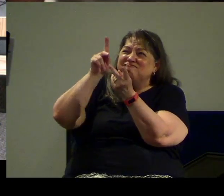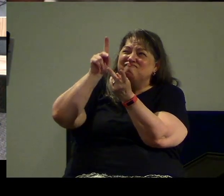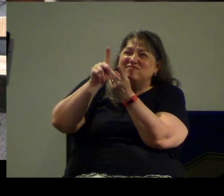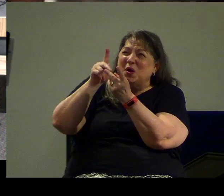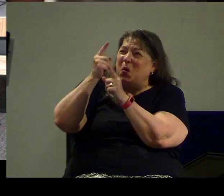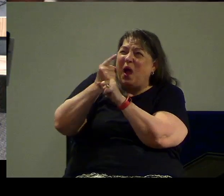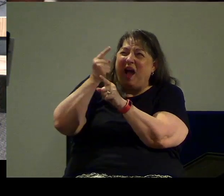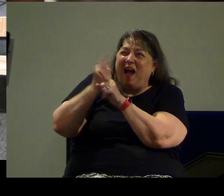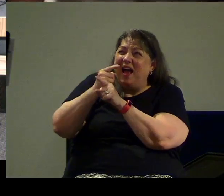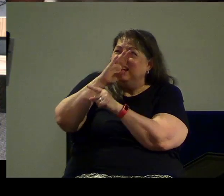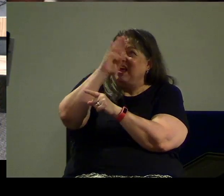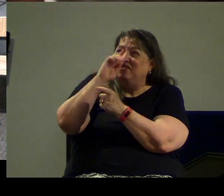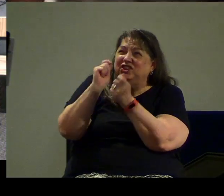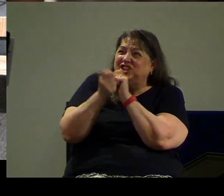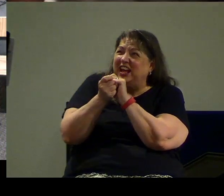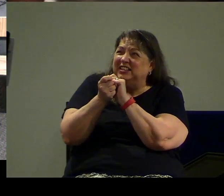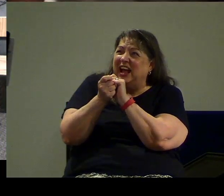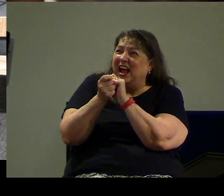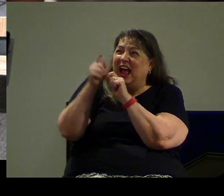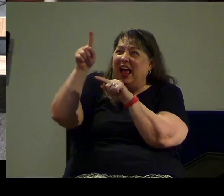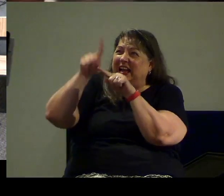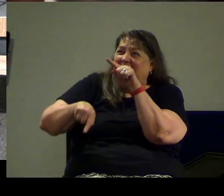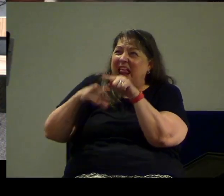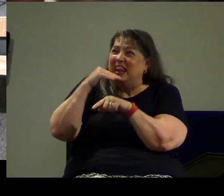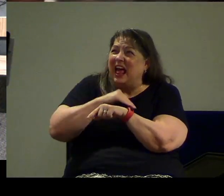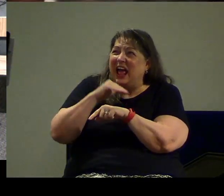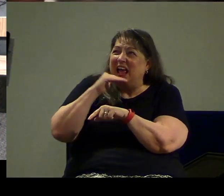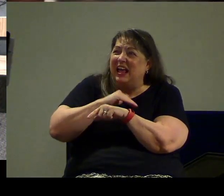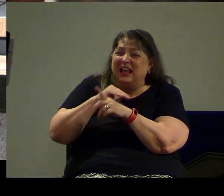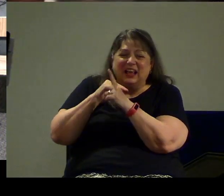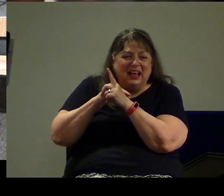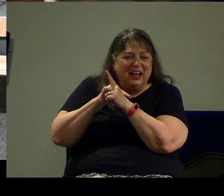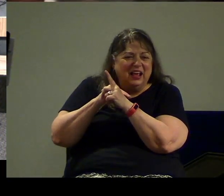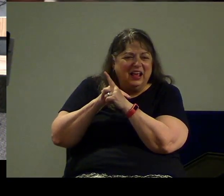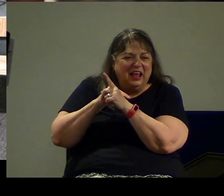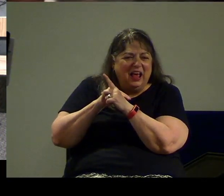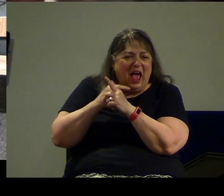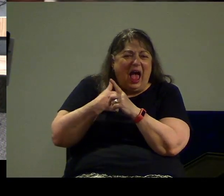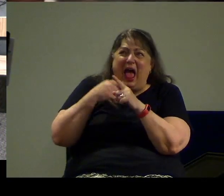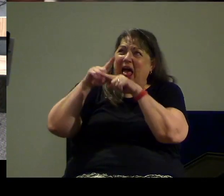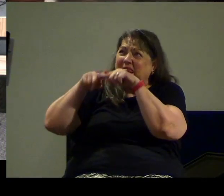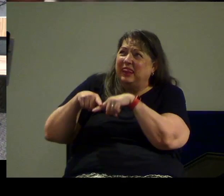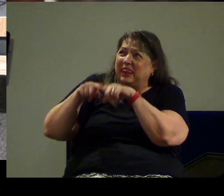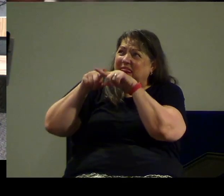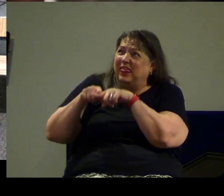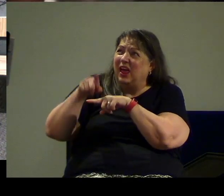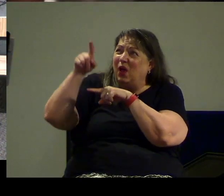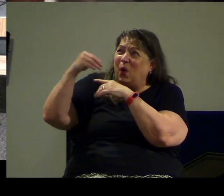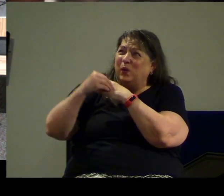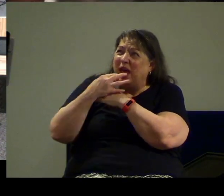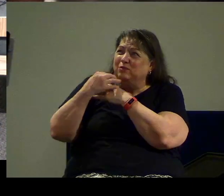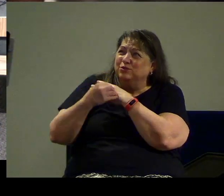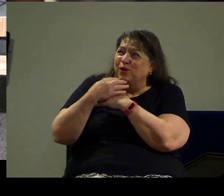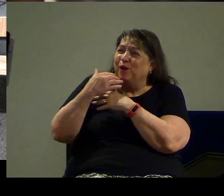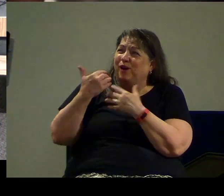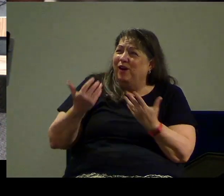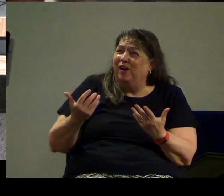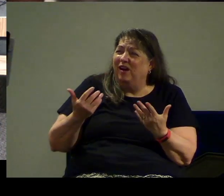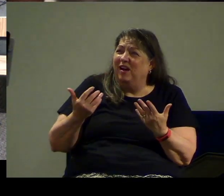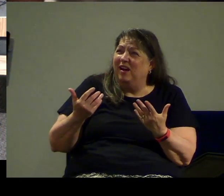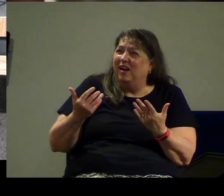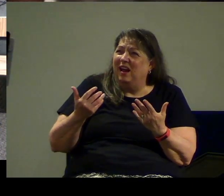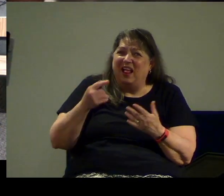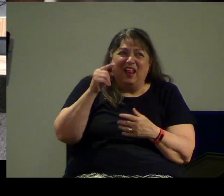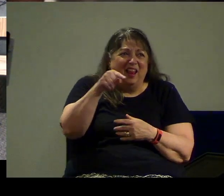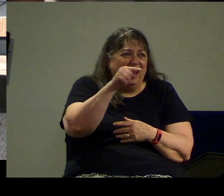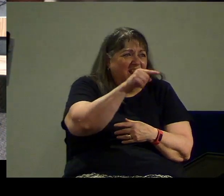God never changes. God cannot lie. Who else should I go to for counsel? Who else's presence should